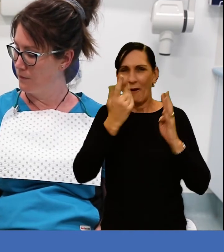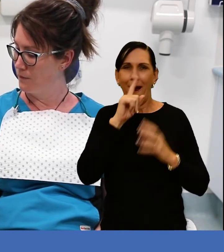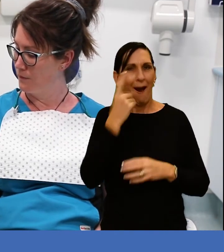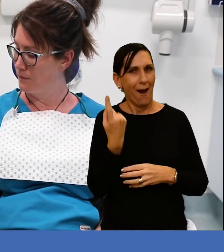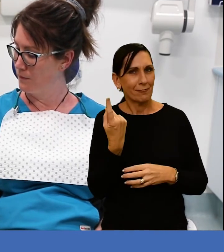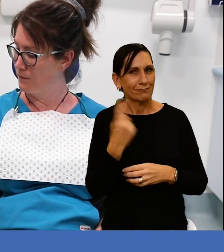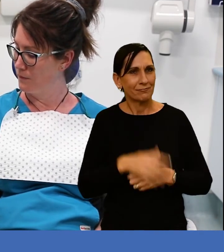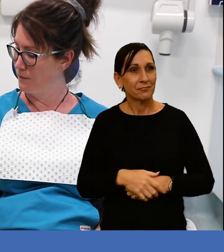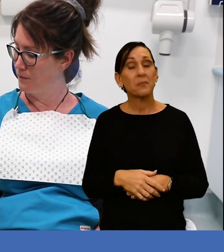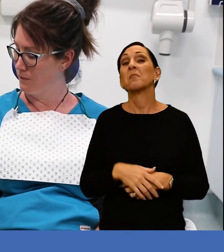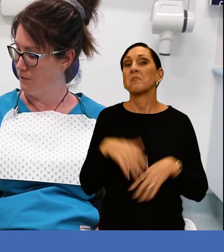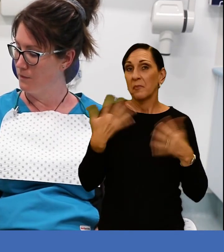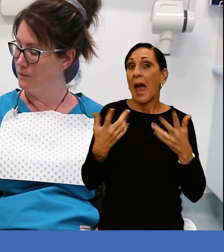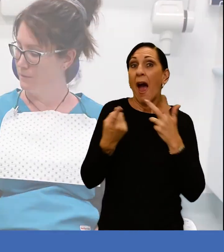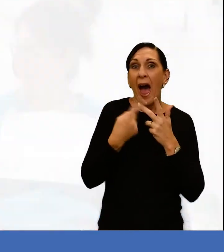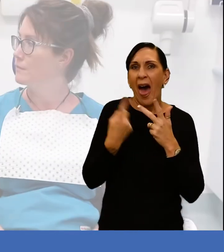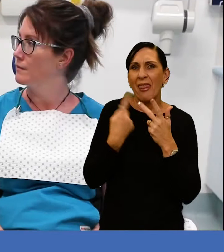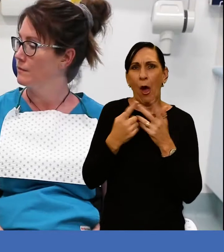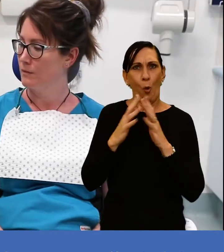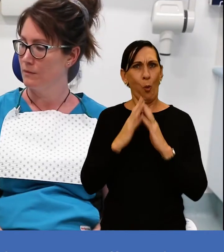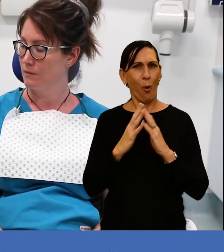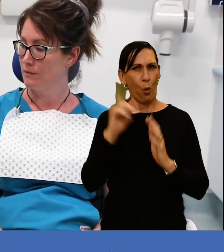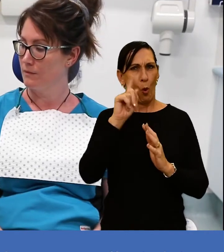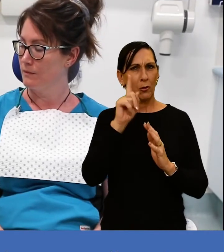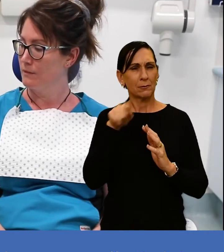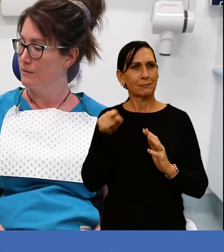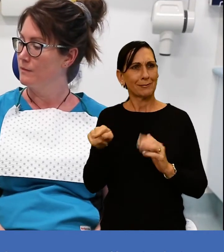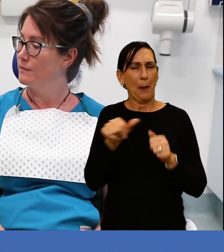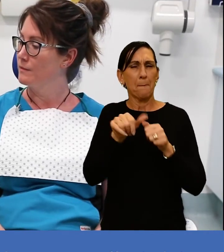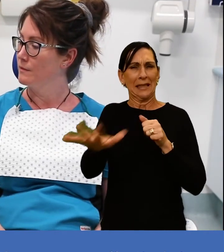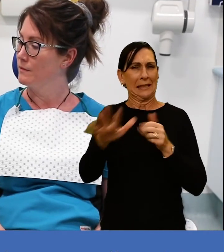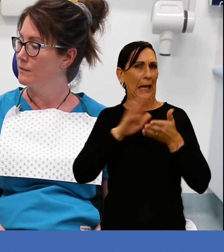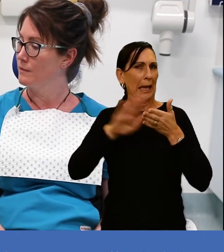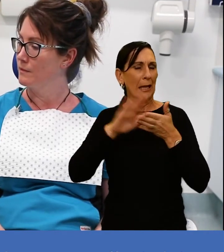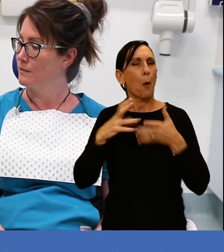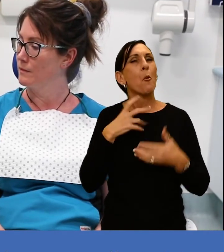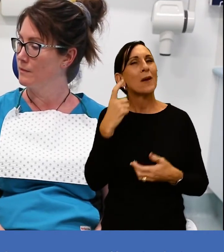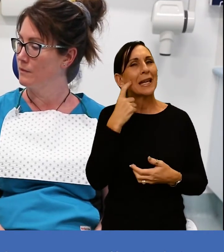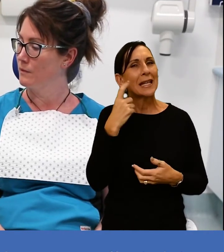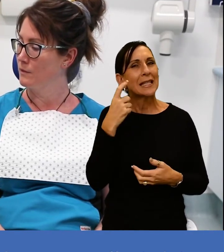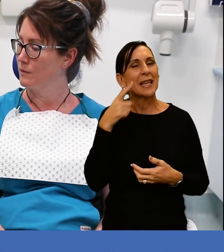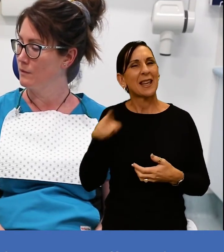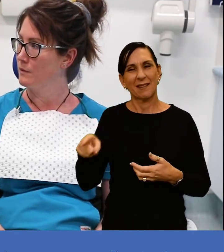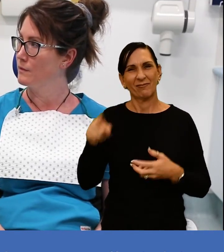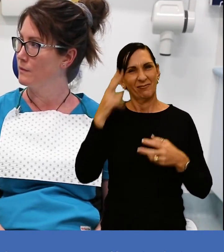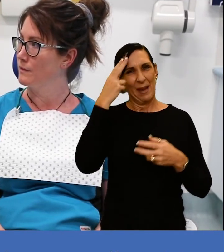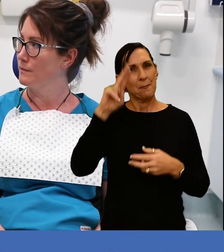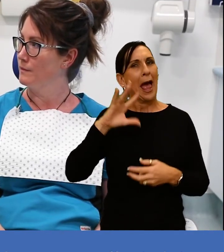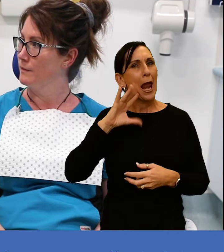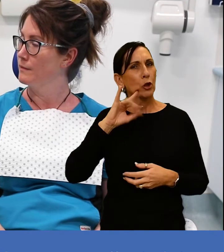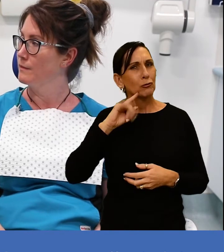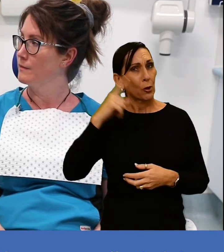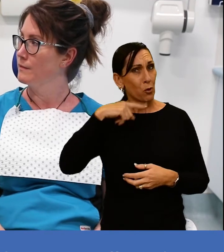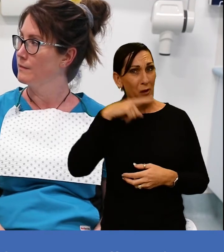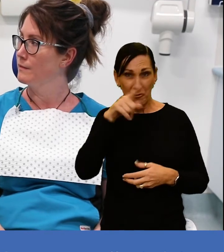the areas that the brush can't get to. So Danielle, another way that we can brush our teeth even more